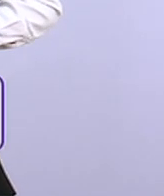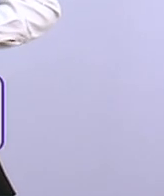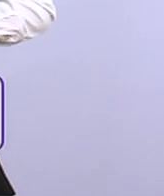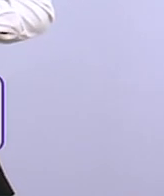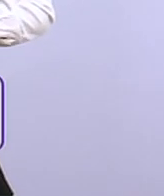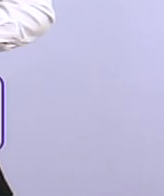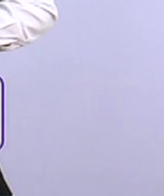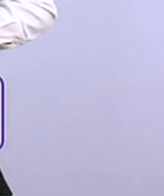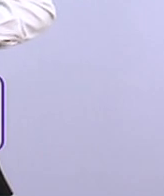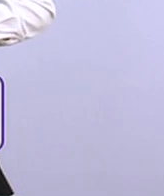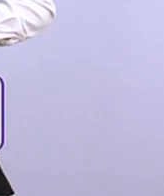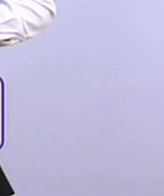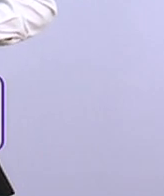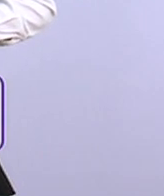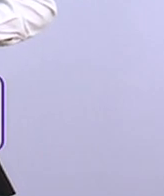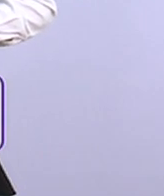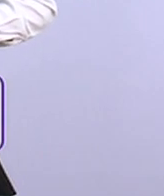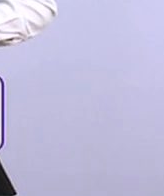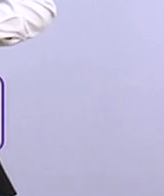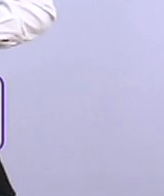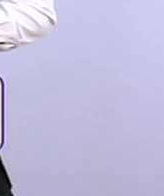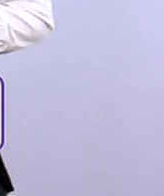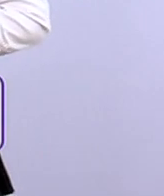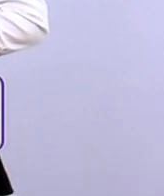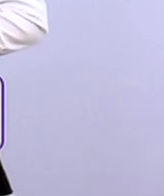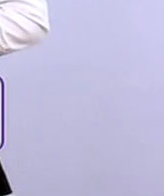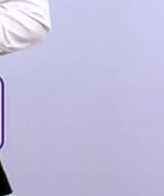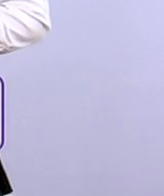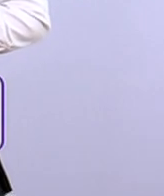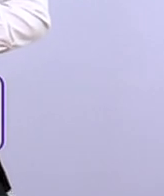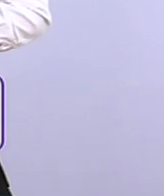you know Shrek.